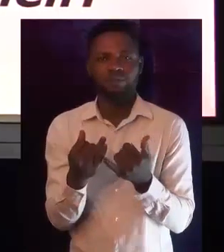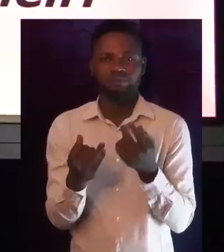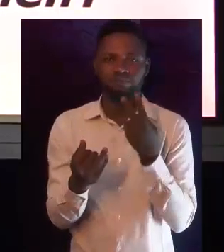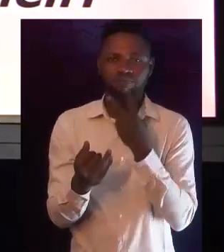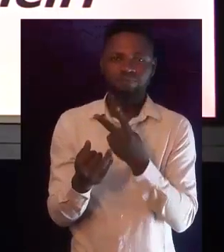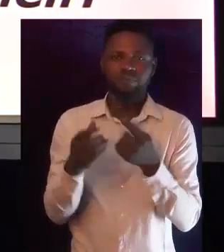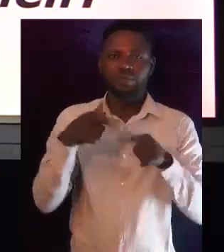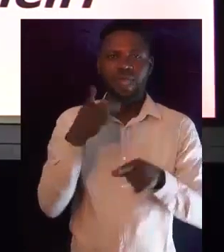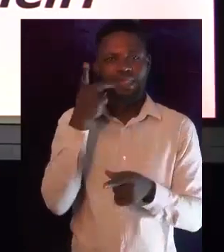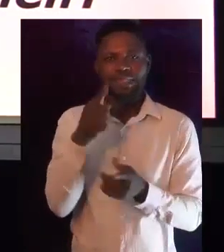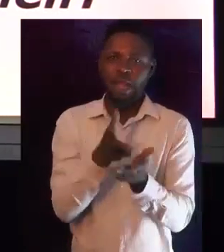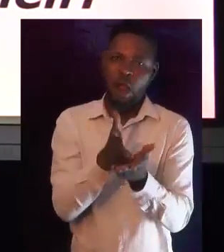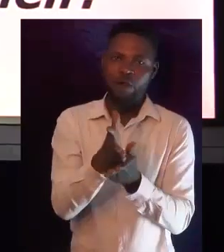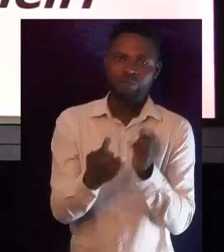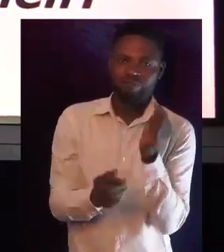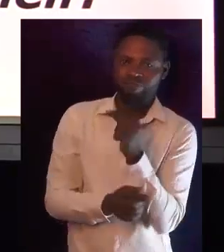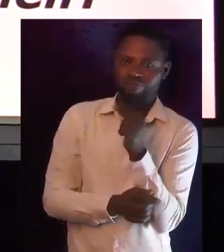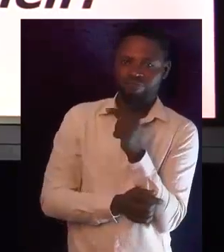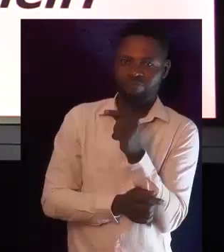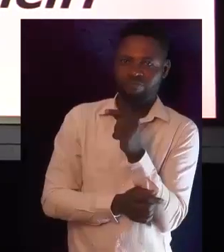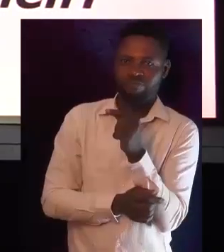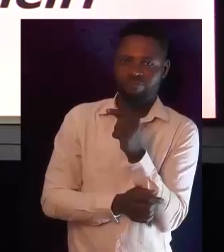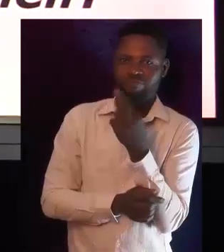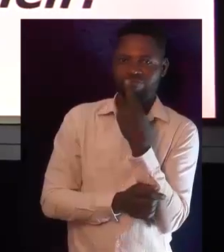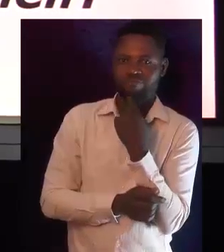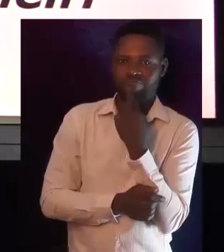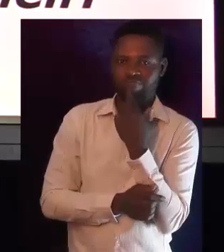Now, let's see the correct one.